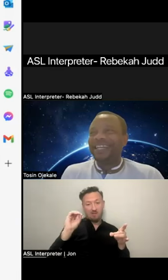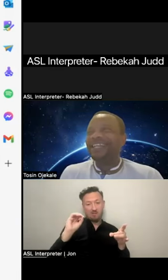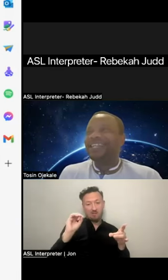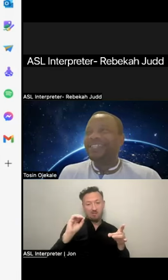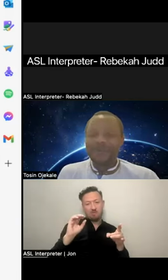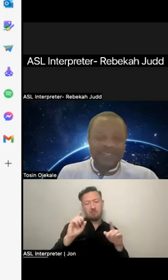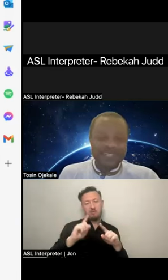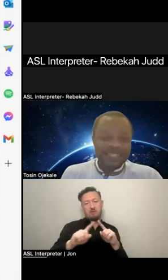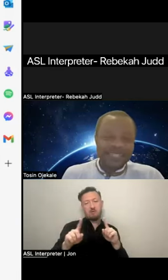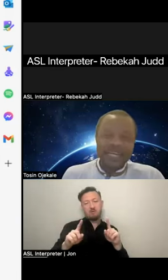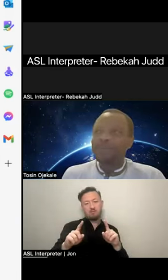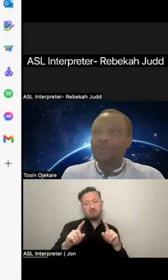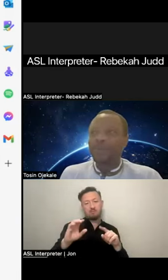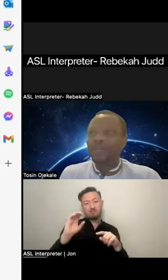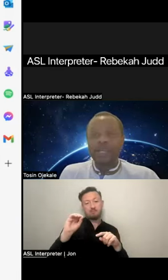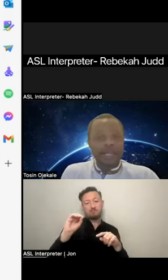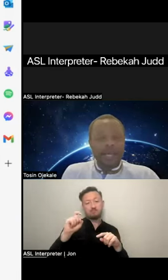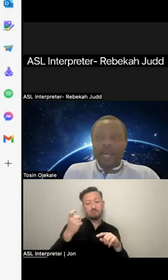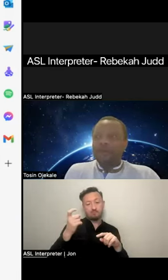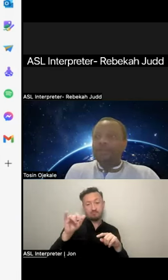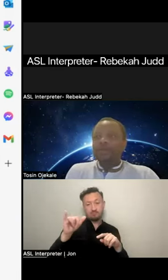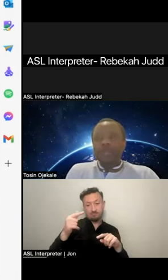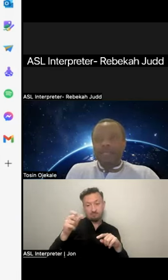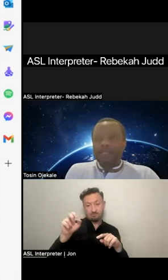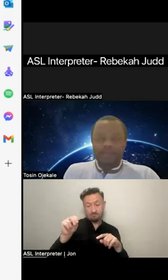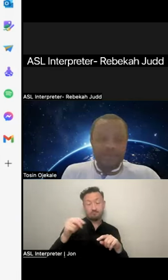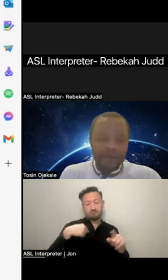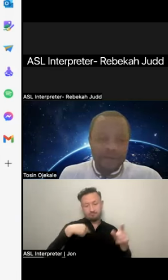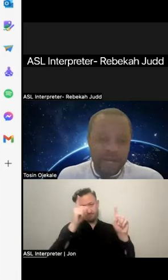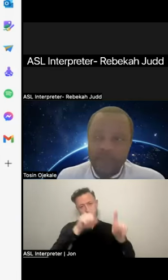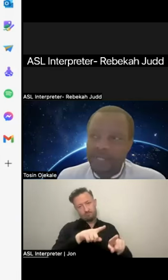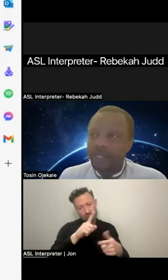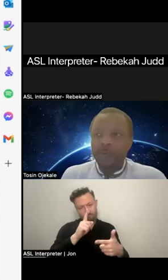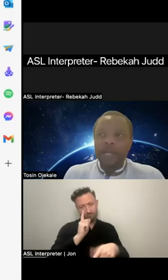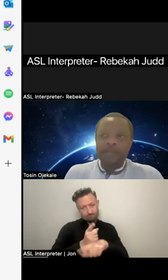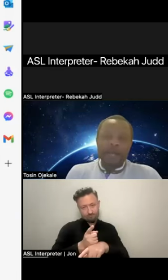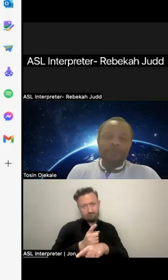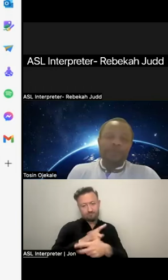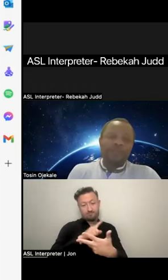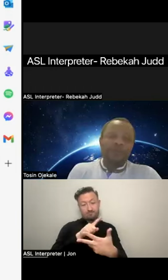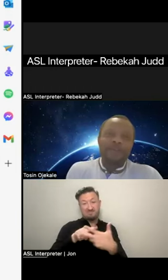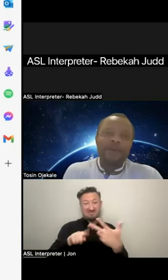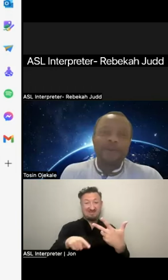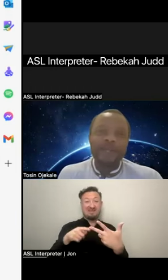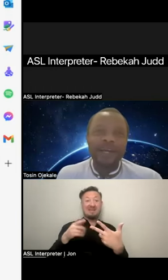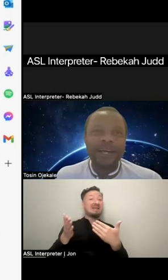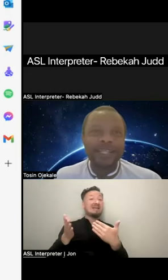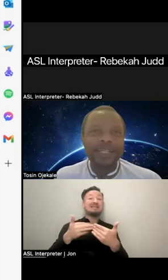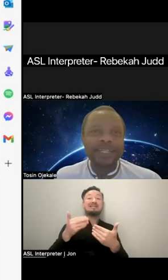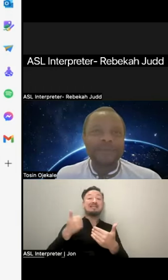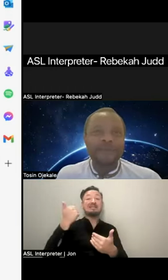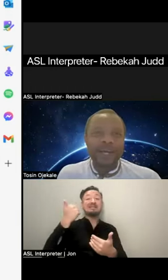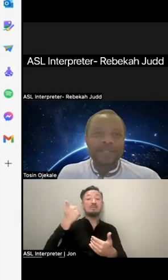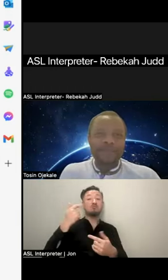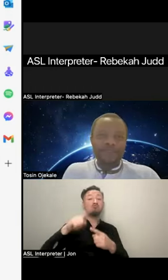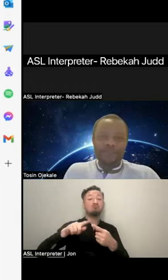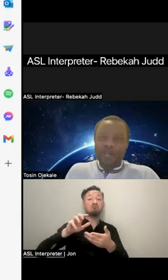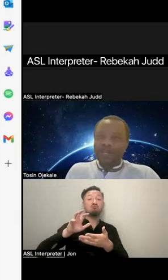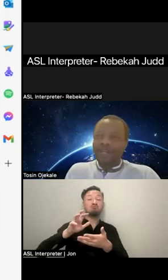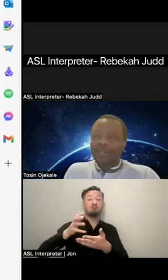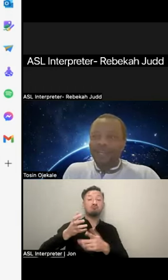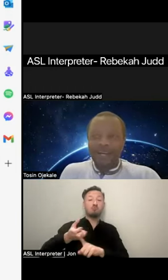incident here. So oxygen, absolutely. I agree. So you guys have done amazingly well. I'm sure some of you have probably attended some fire